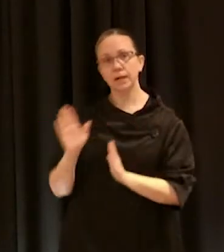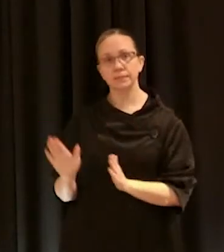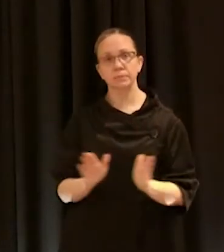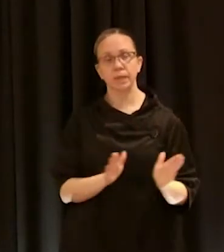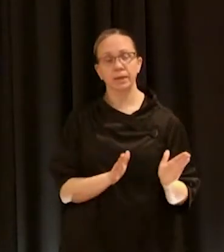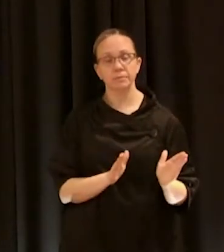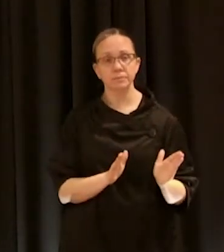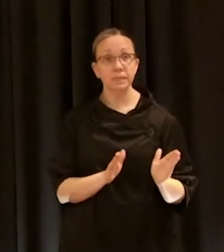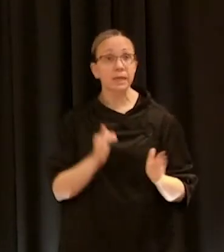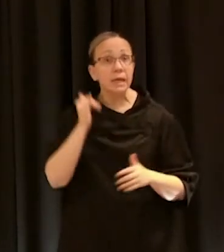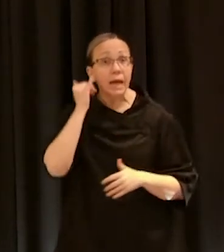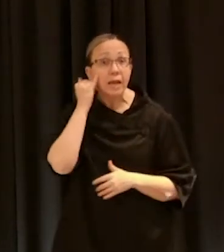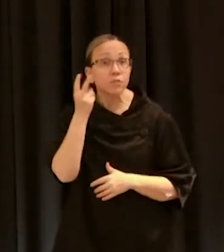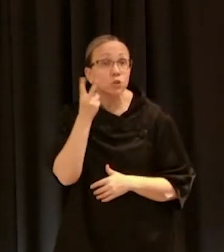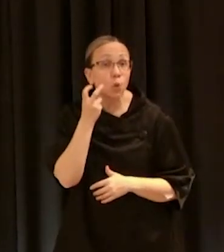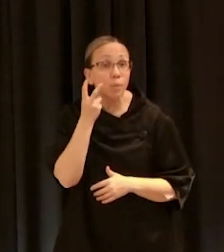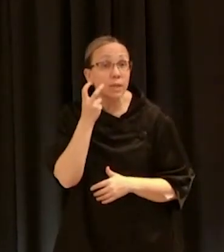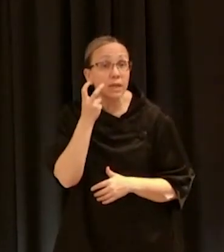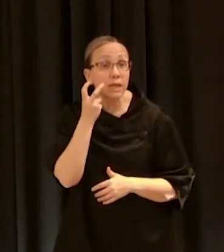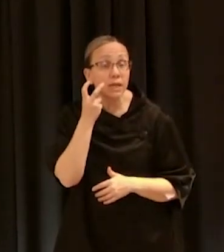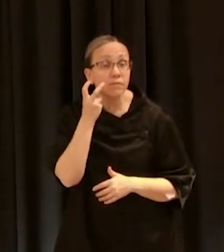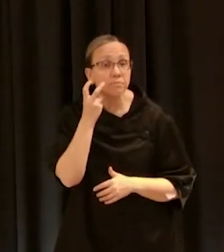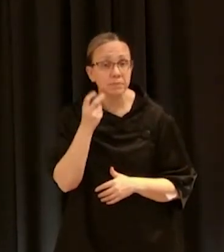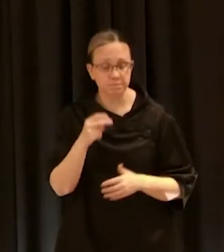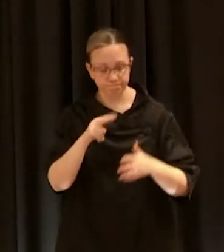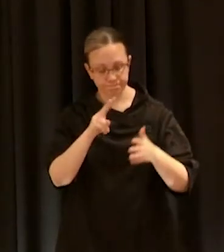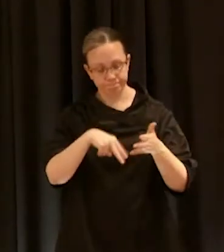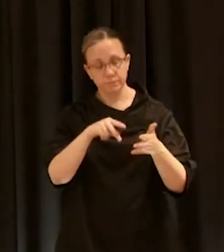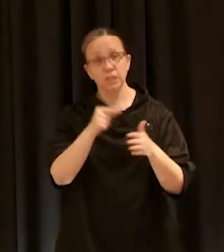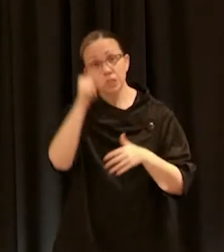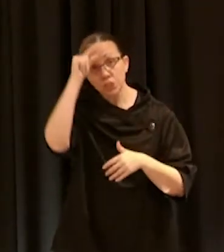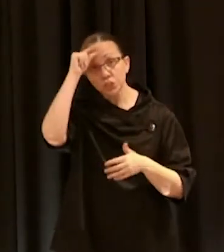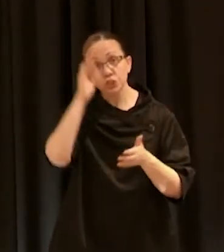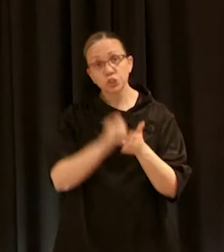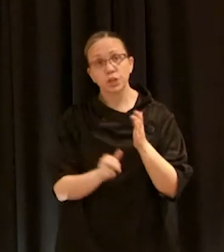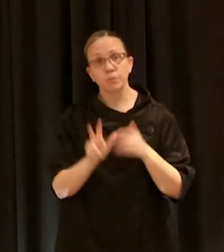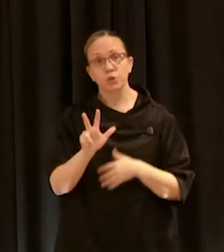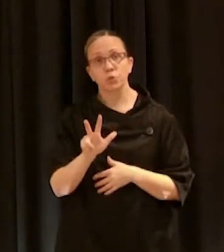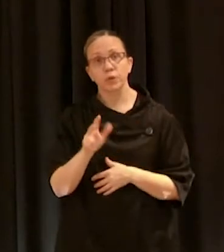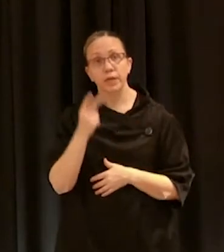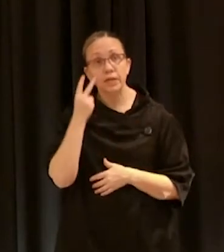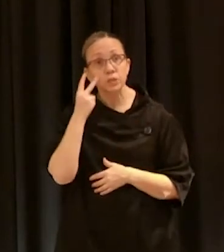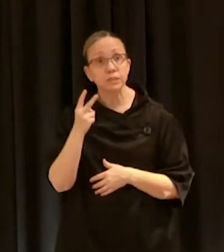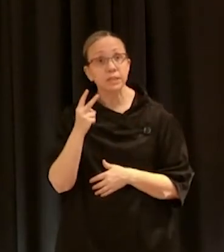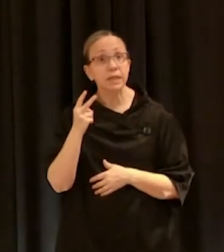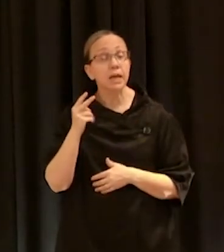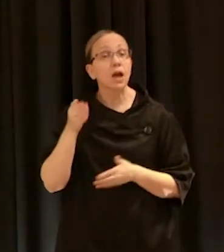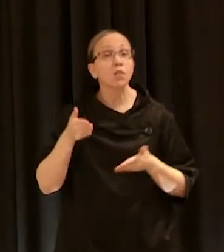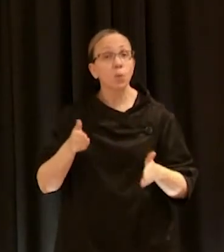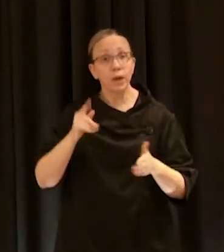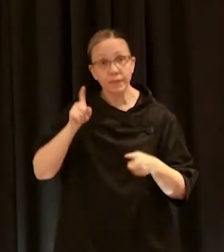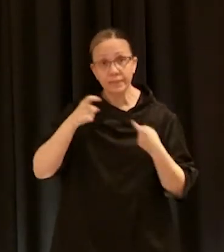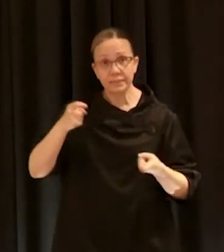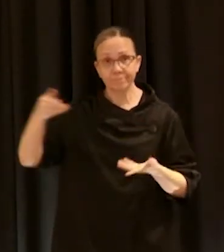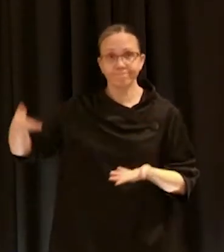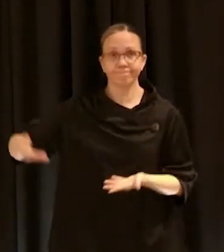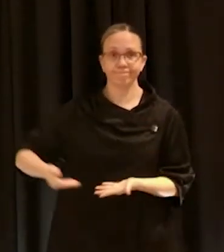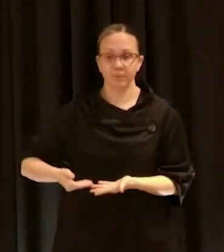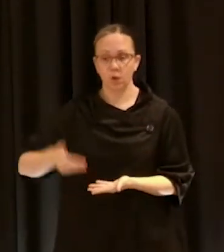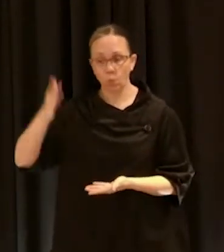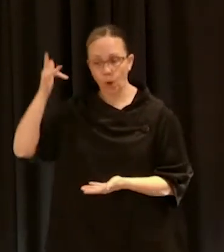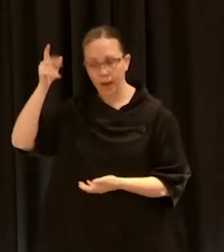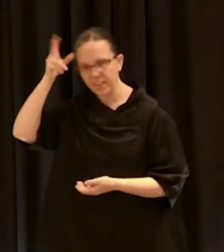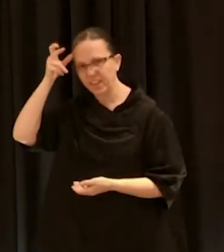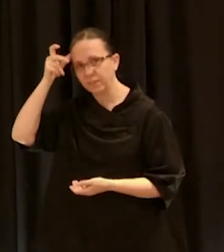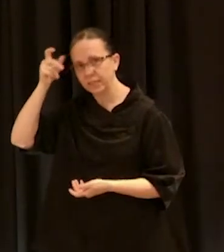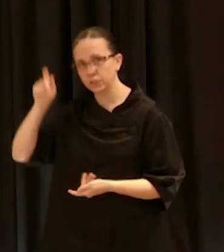to fulfill. And if you don't believe that, just go back to Genesis chapter 3 and you'll see the way that sin was introduced into the world was the devil just